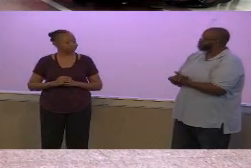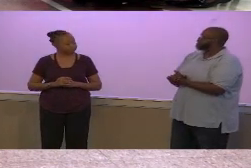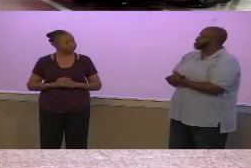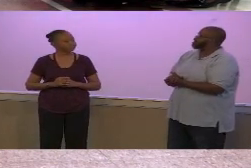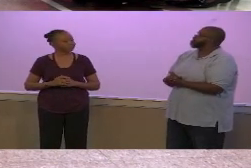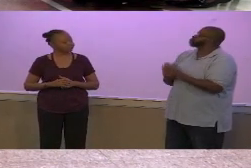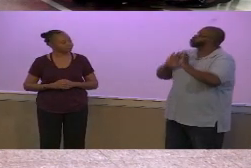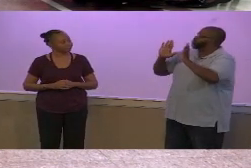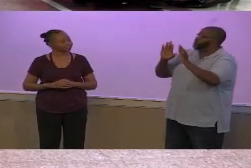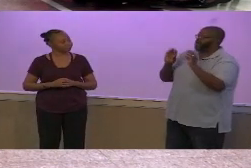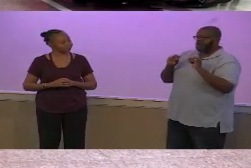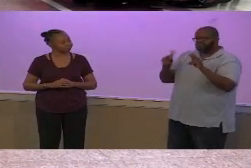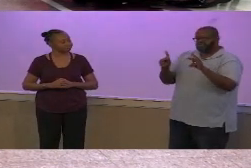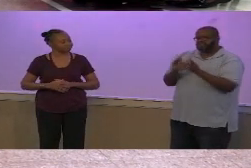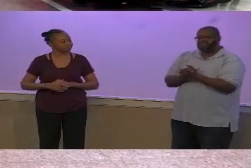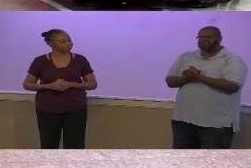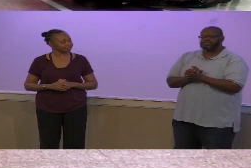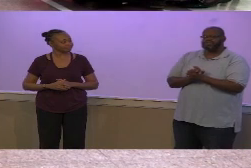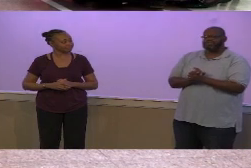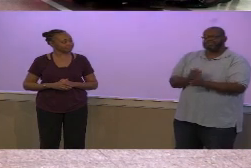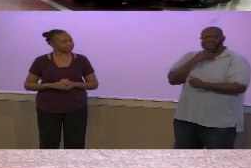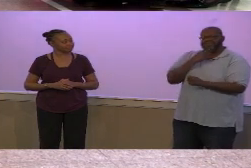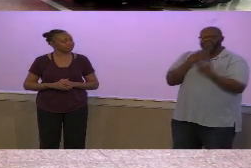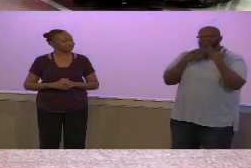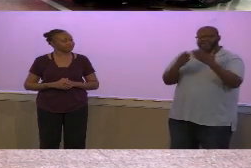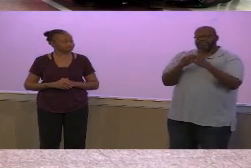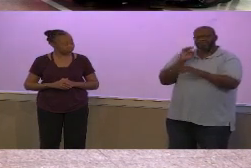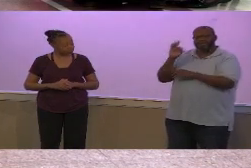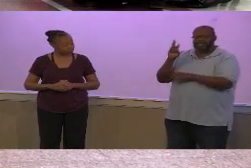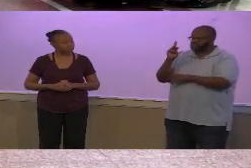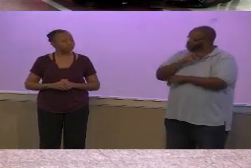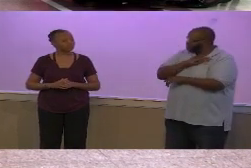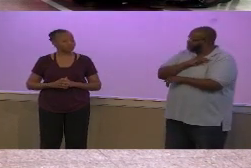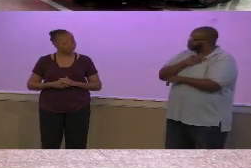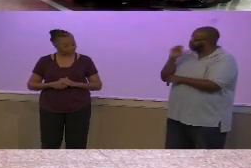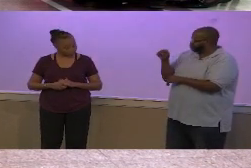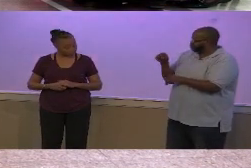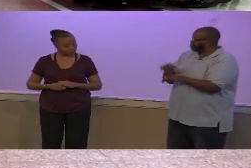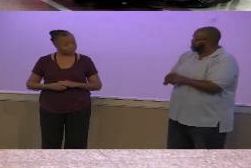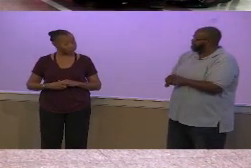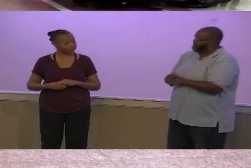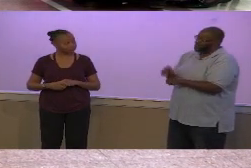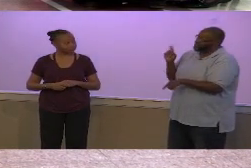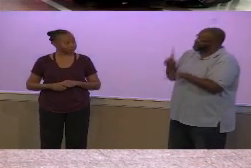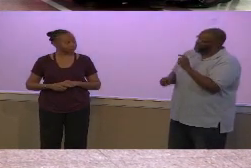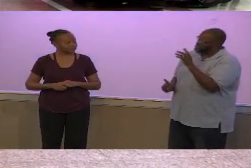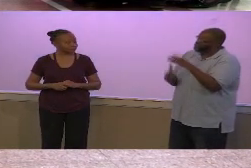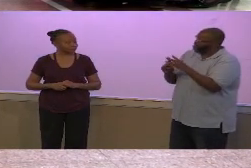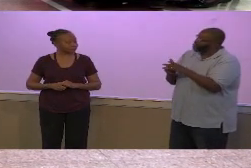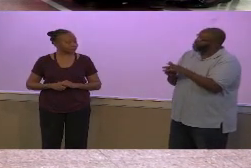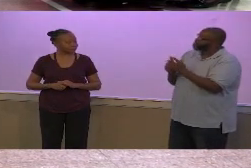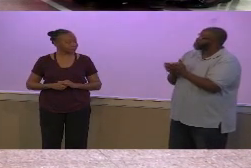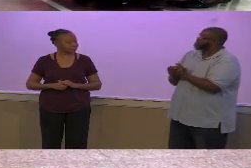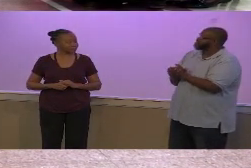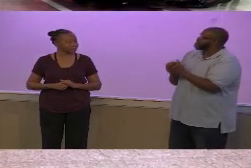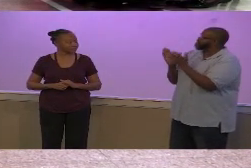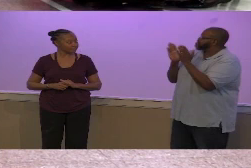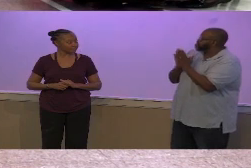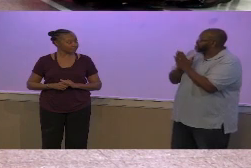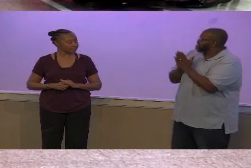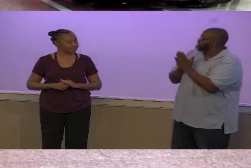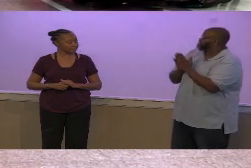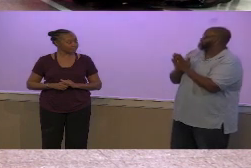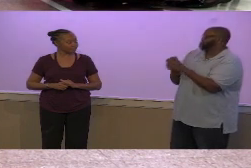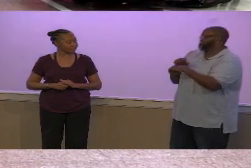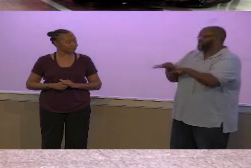opportunity for all of us to get an opportunity to say thank you to Pastor McGriff. So if you can't make it to the service, we ask that you drop by, drop